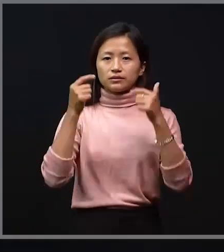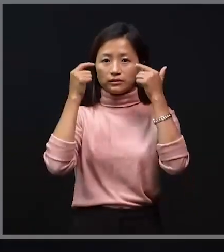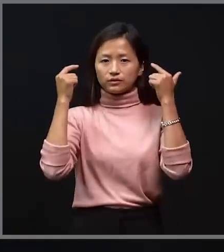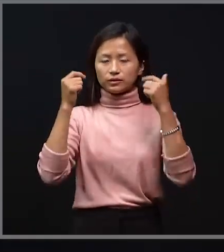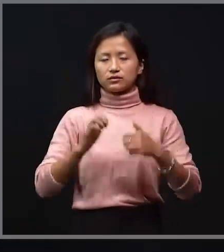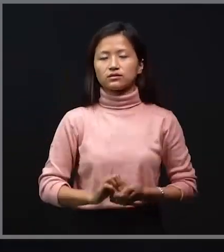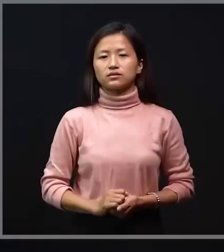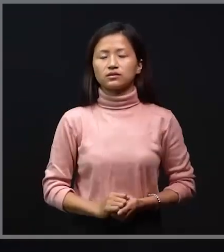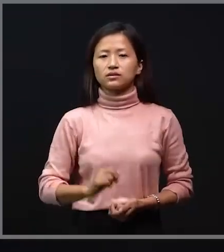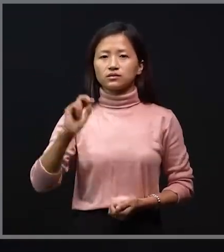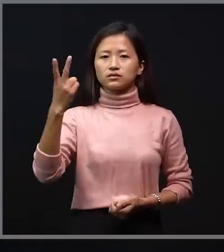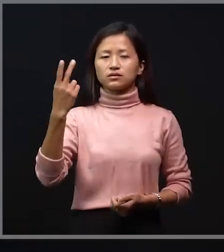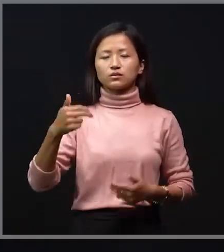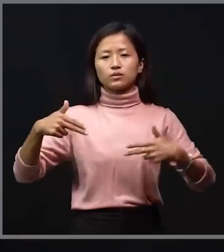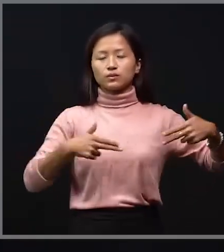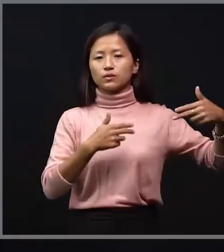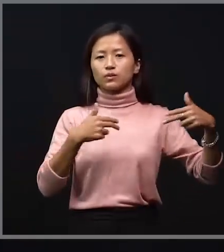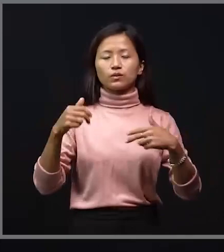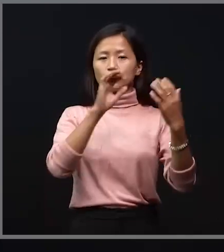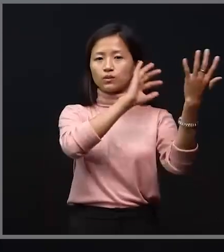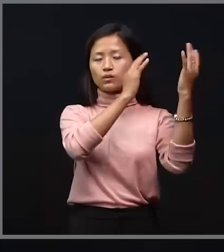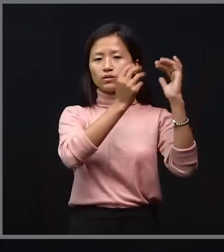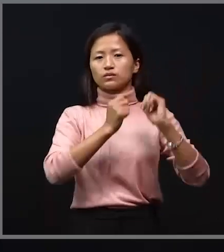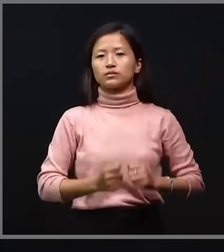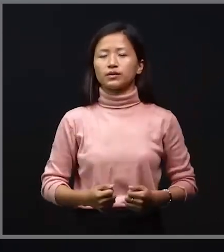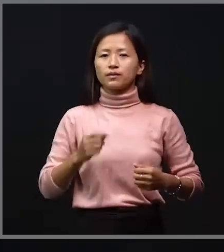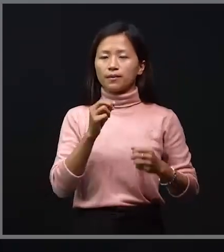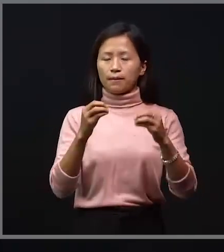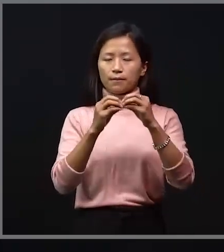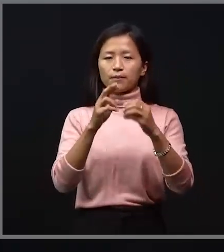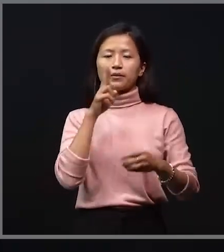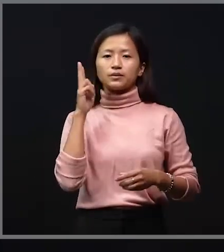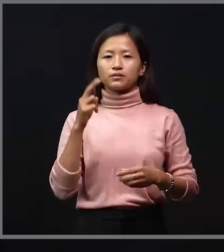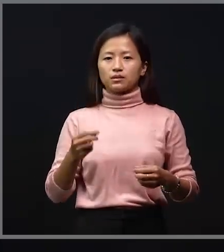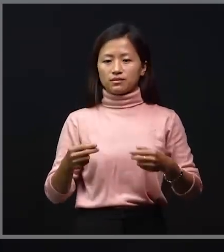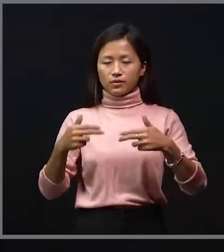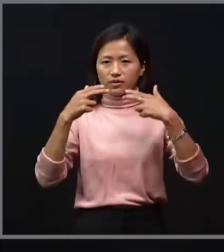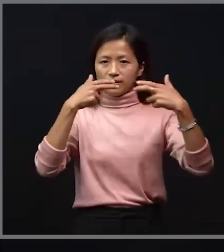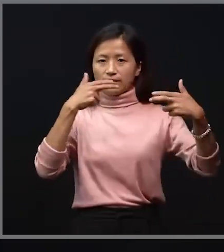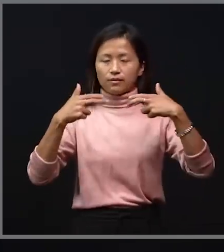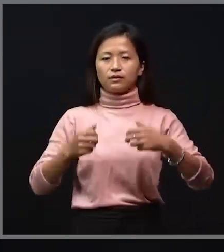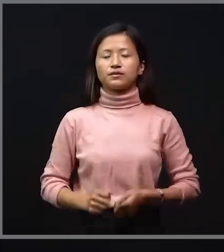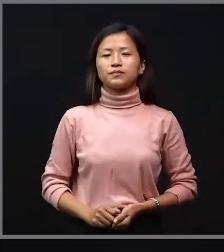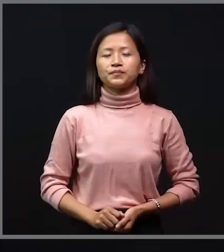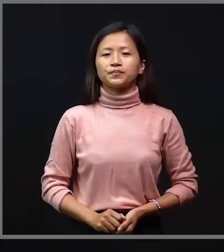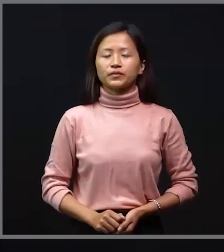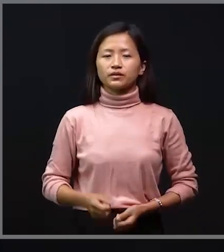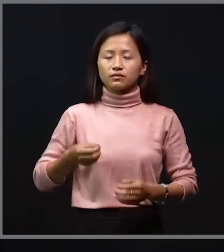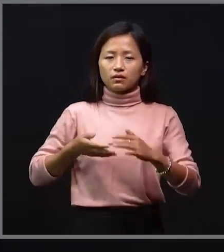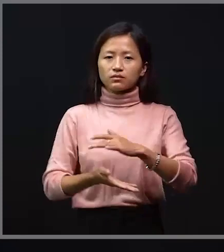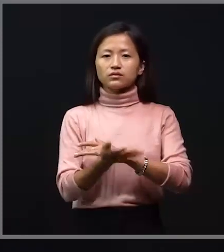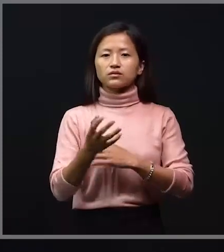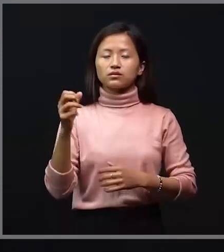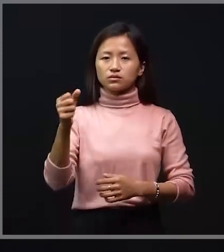because in the Second World War, the Japanese and the Britishers were enemies, and since India is under the control of the